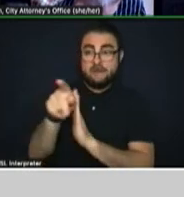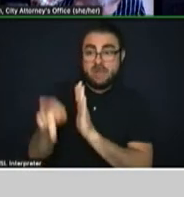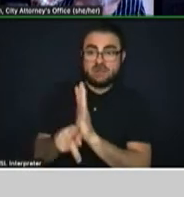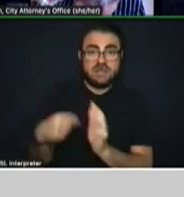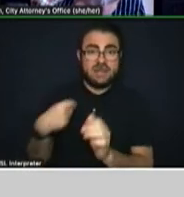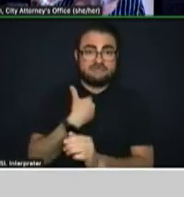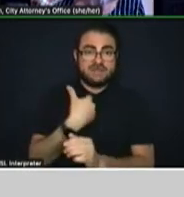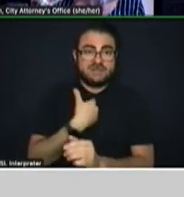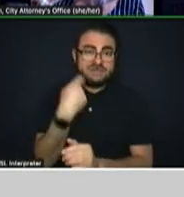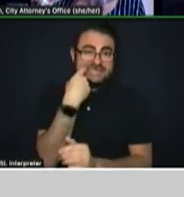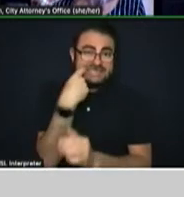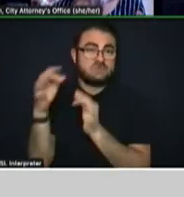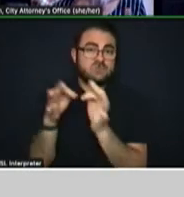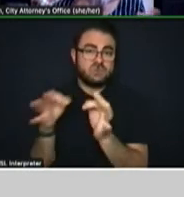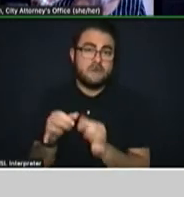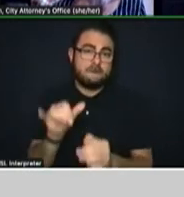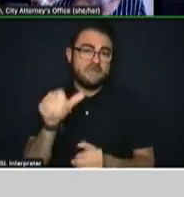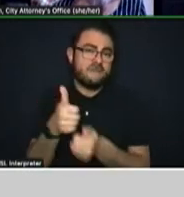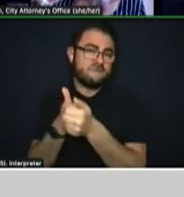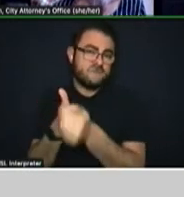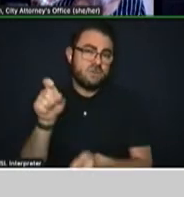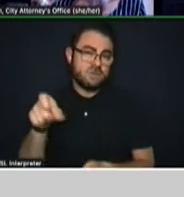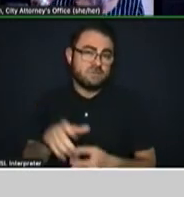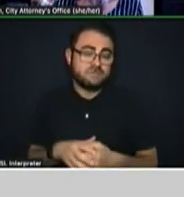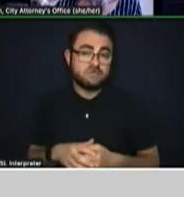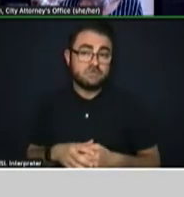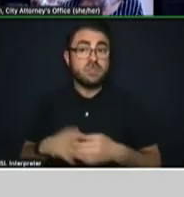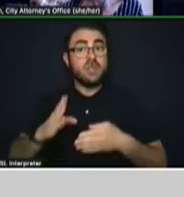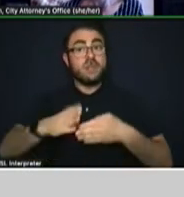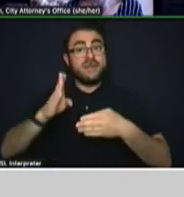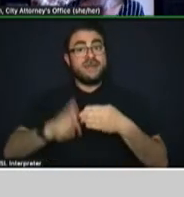you. At the end of that time,